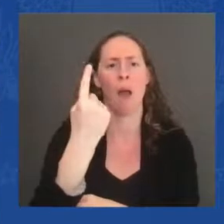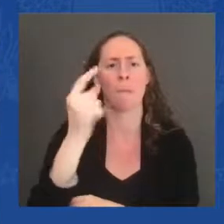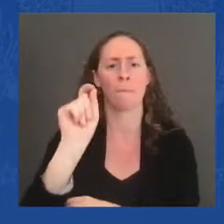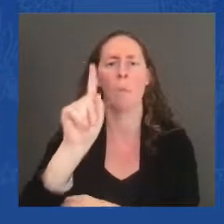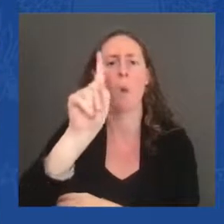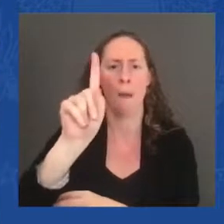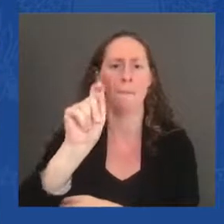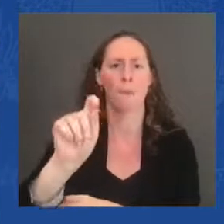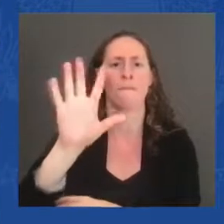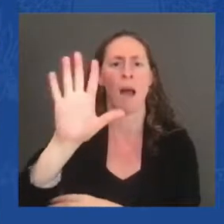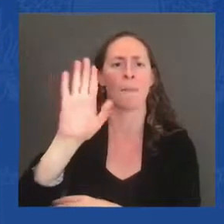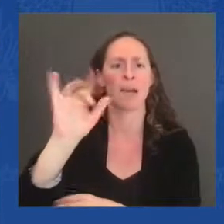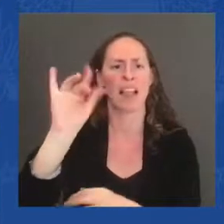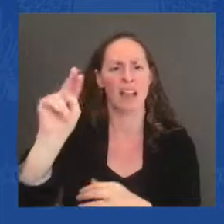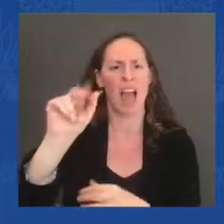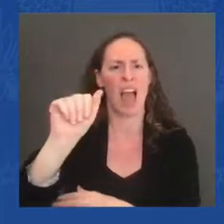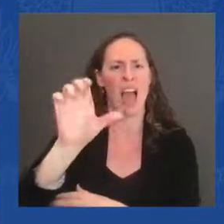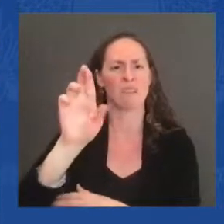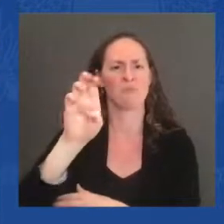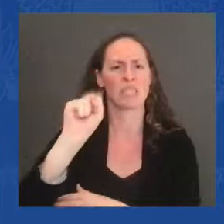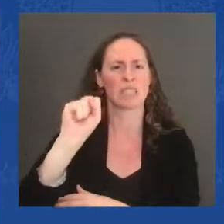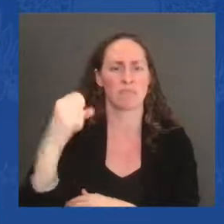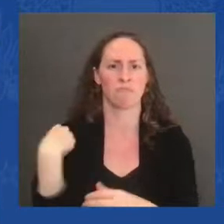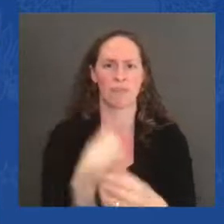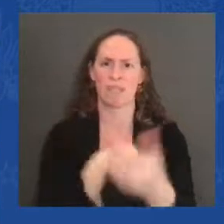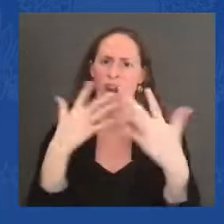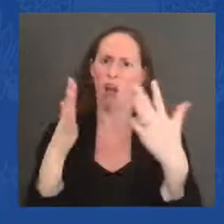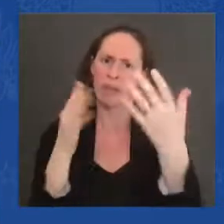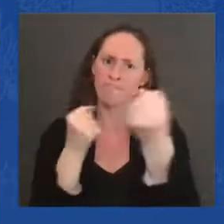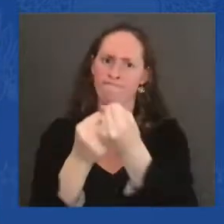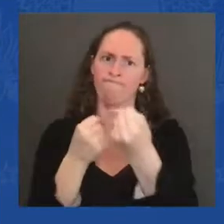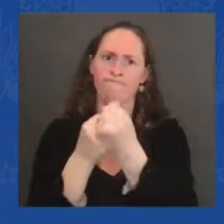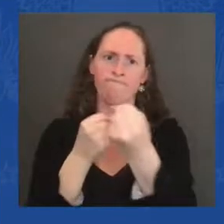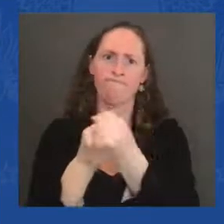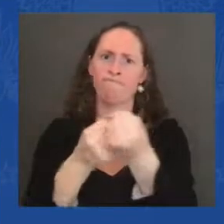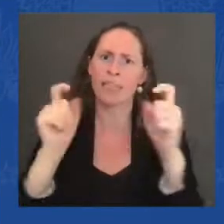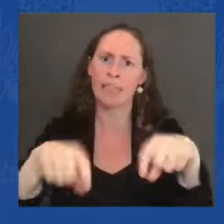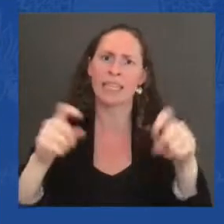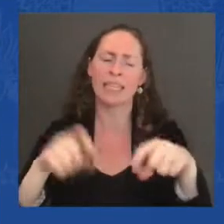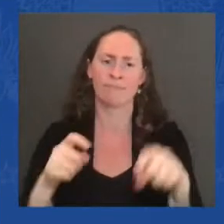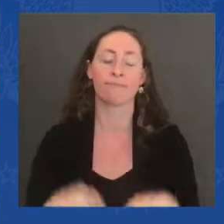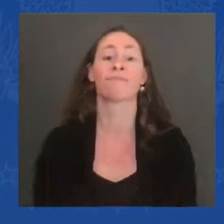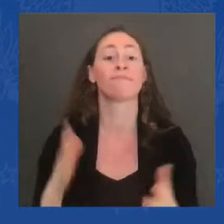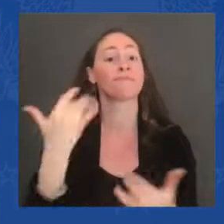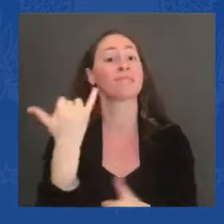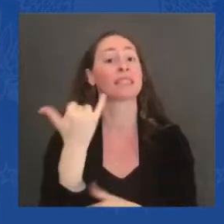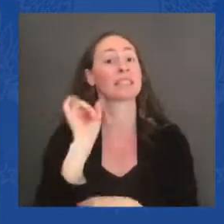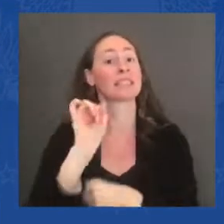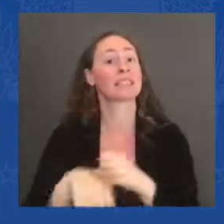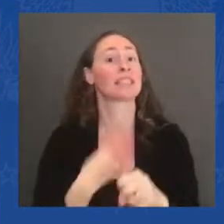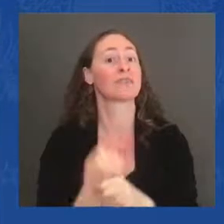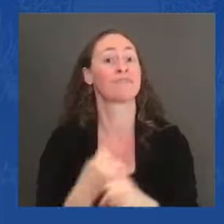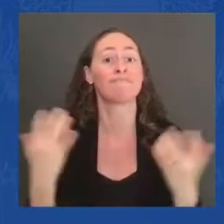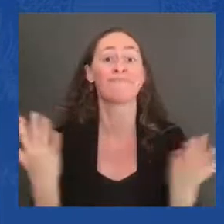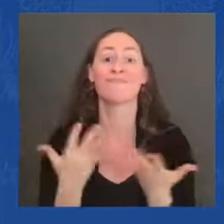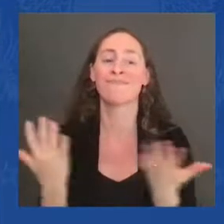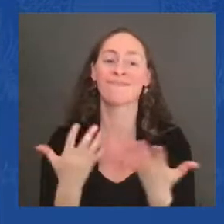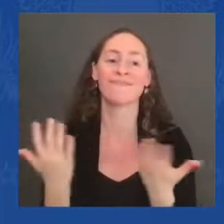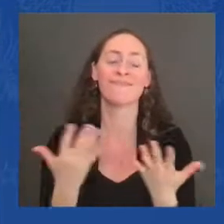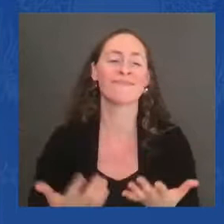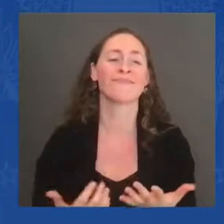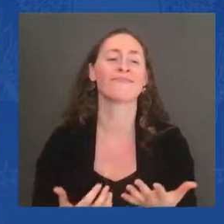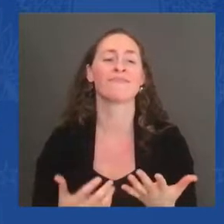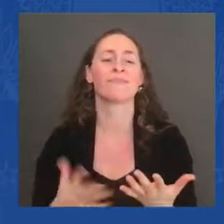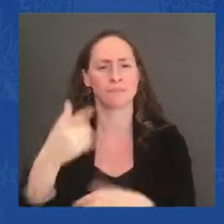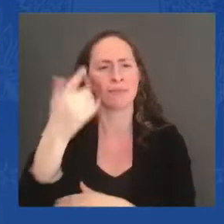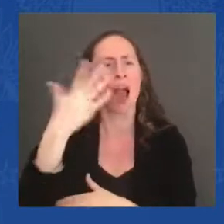far this year, of those 44,000 fires that you've heard, states have responded to about 33,000